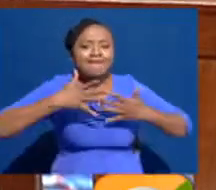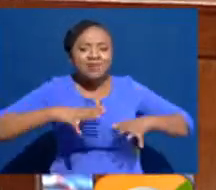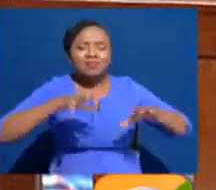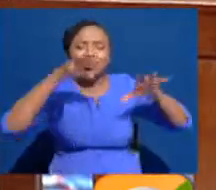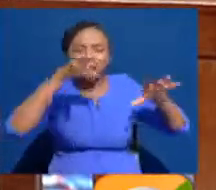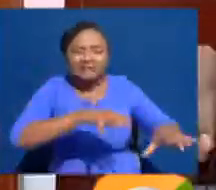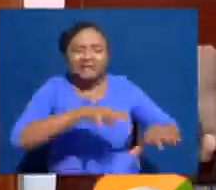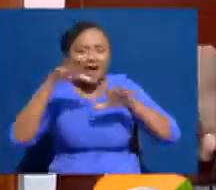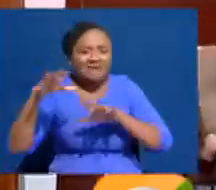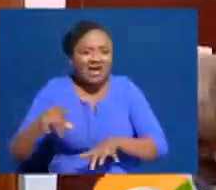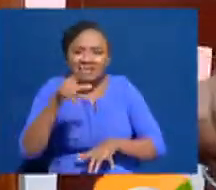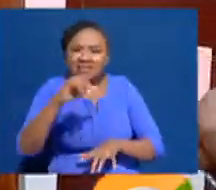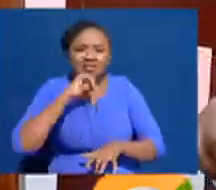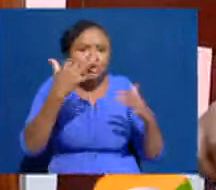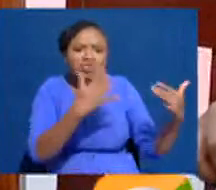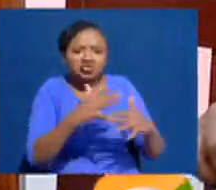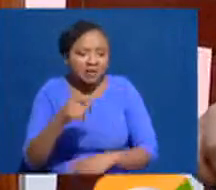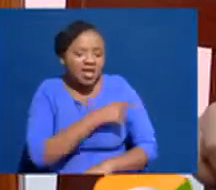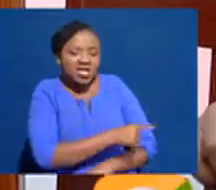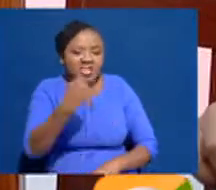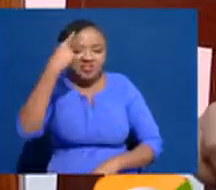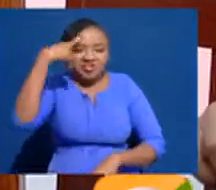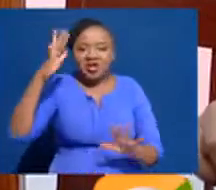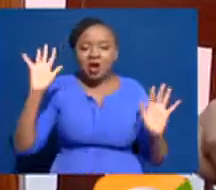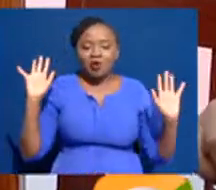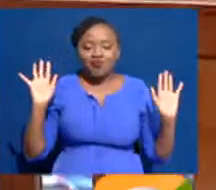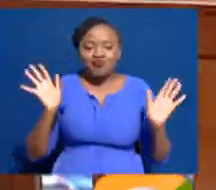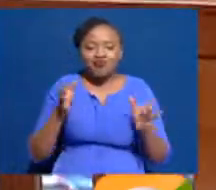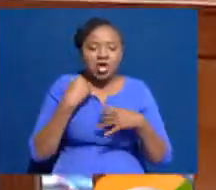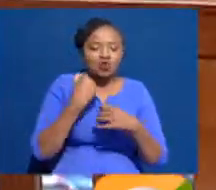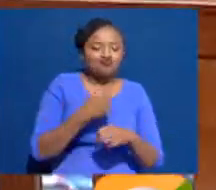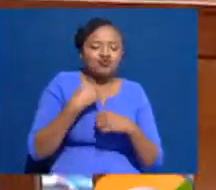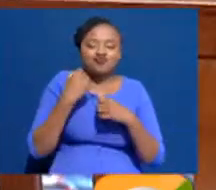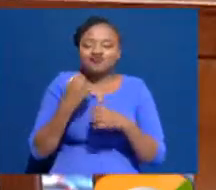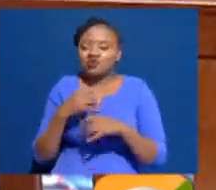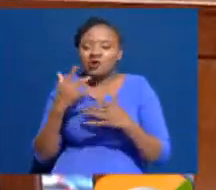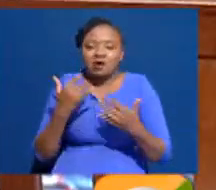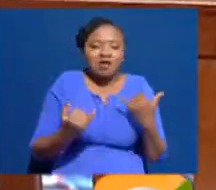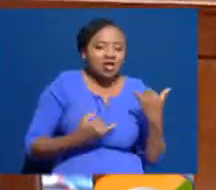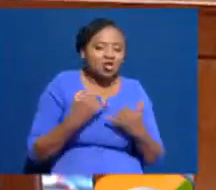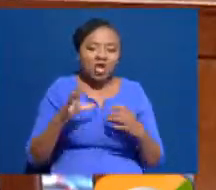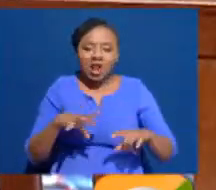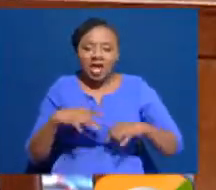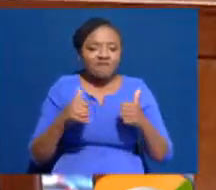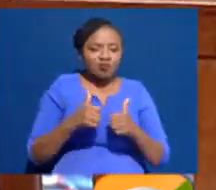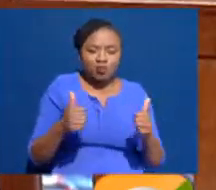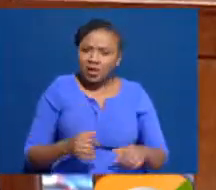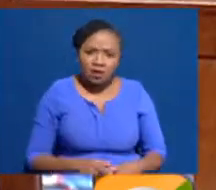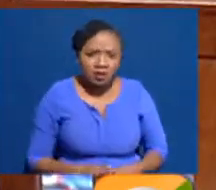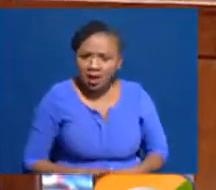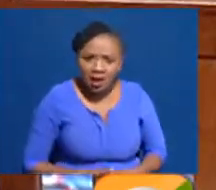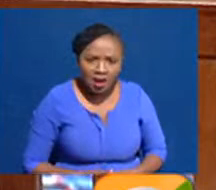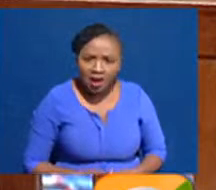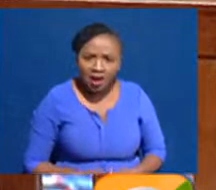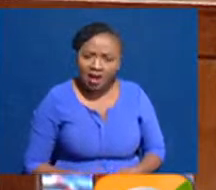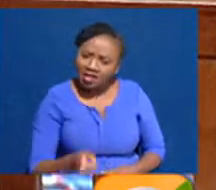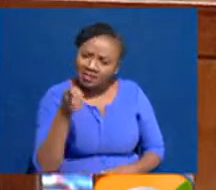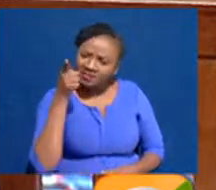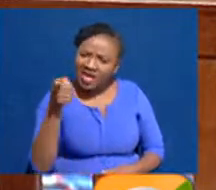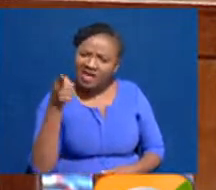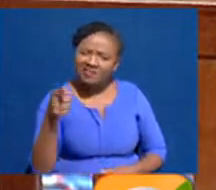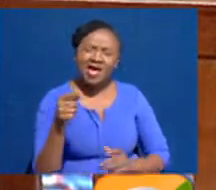not a drama scene. He thinks he's writing a play for high school students. What is happening on the streets